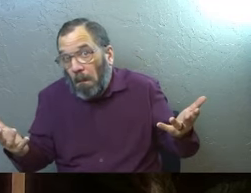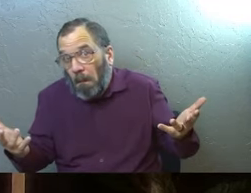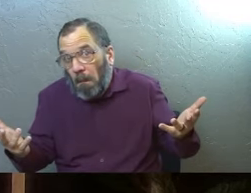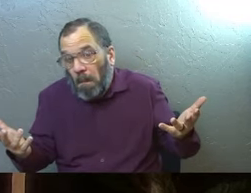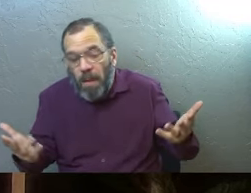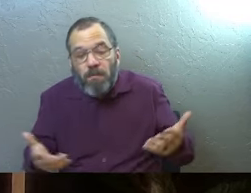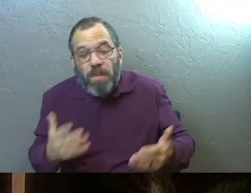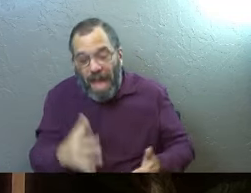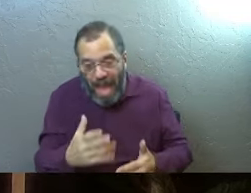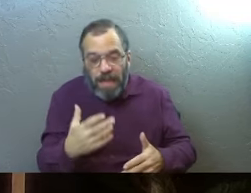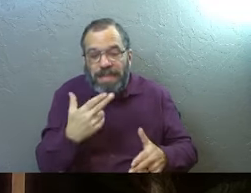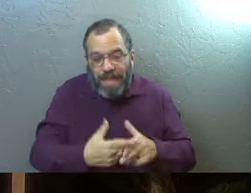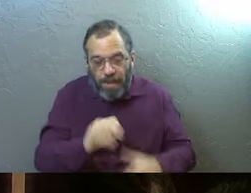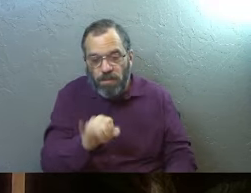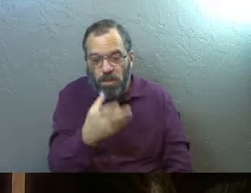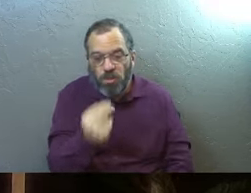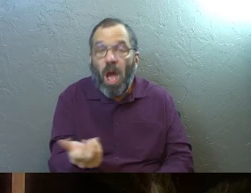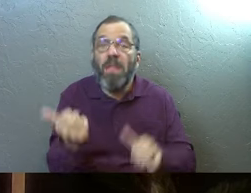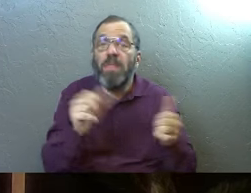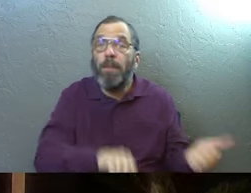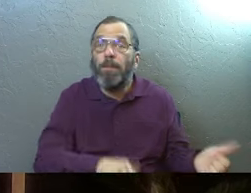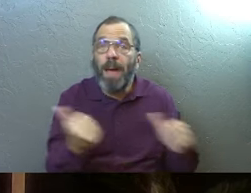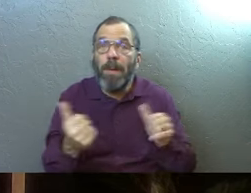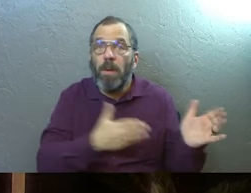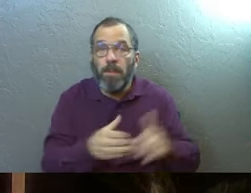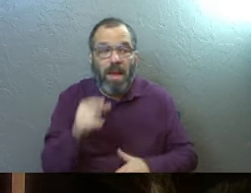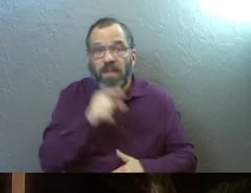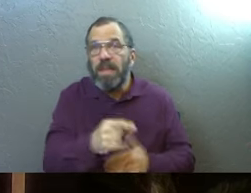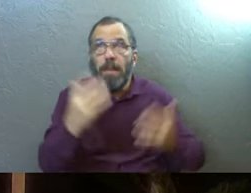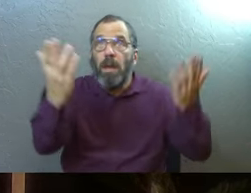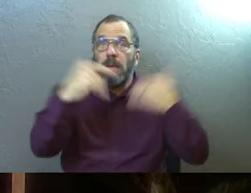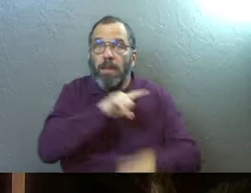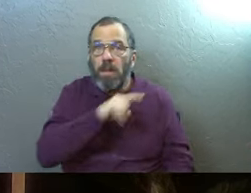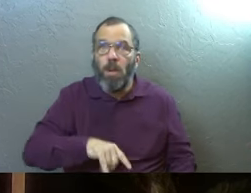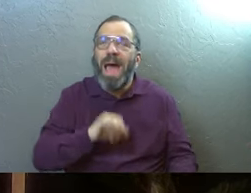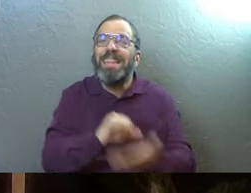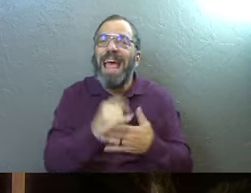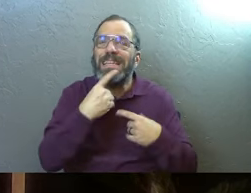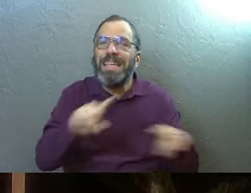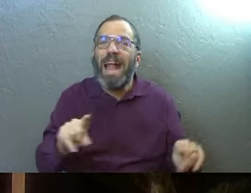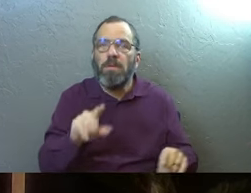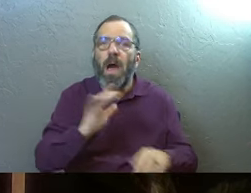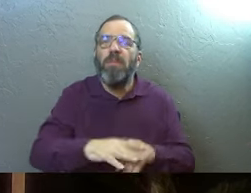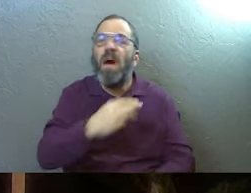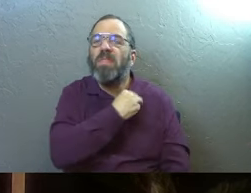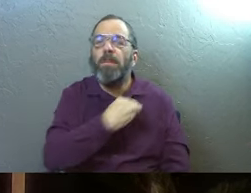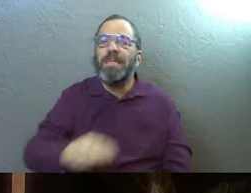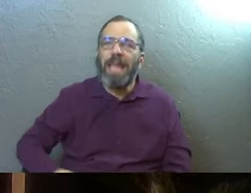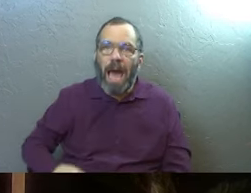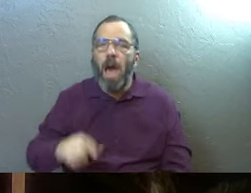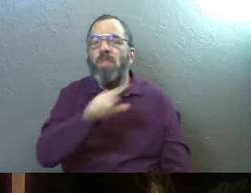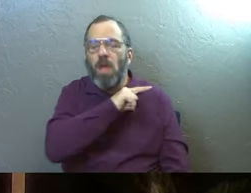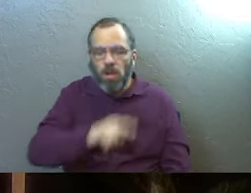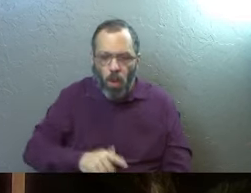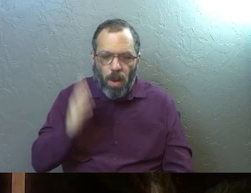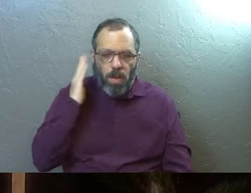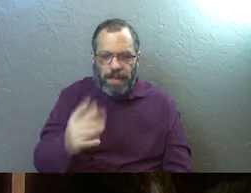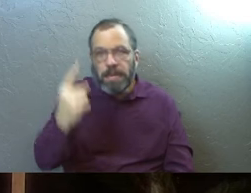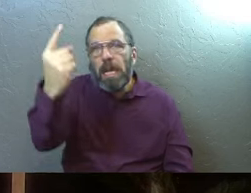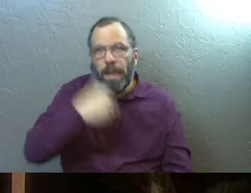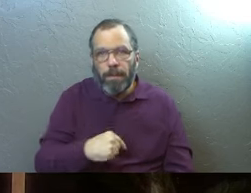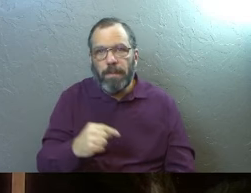the child's going to be John the Baptist, who will prepare them for the coming of the Lord. That's the announcement of the Messiah. The Lord is